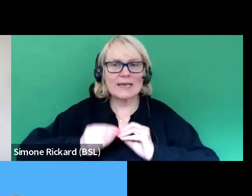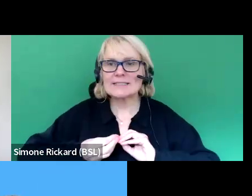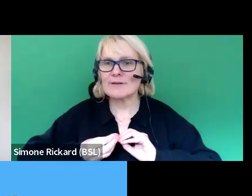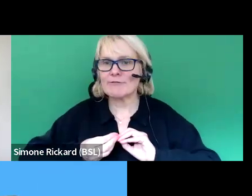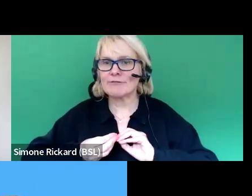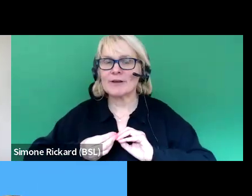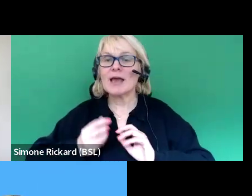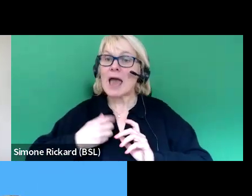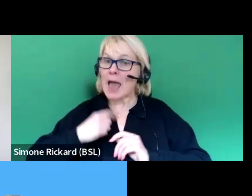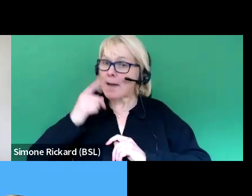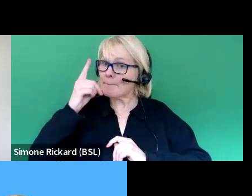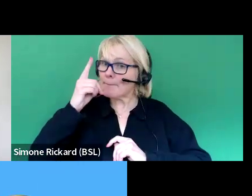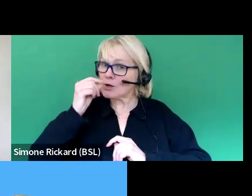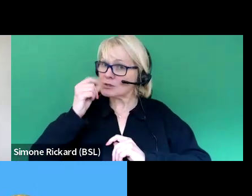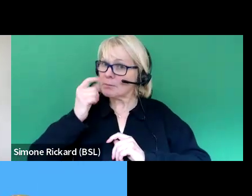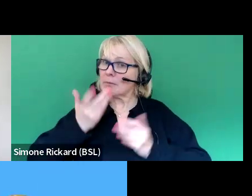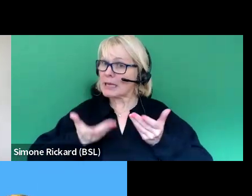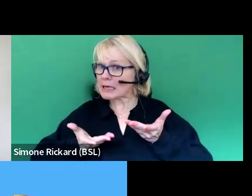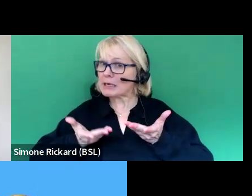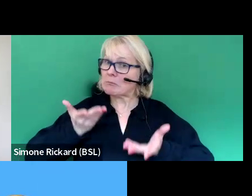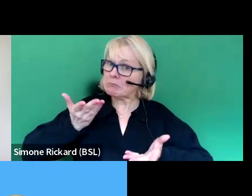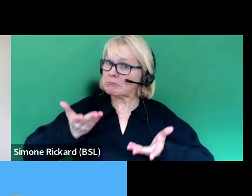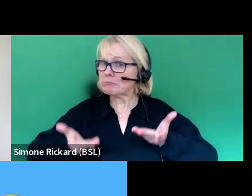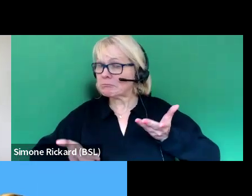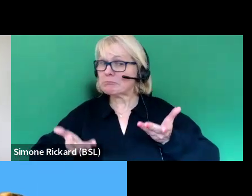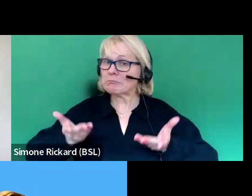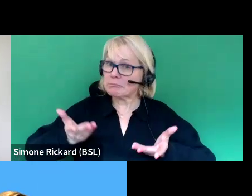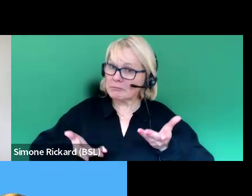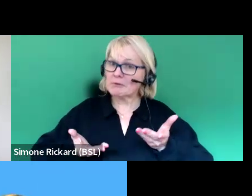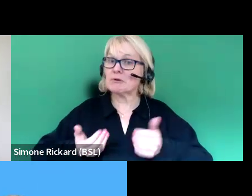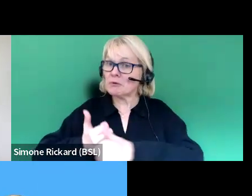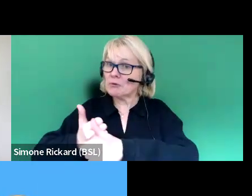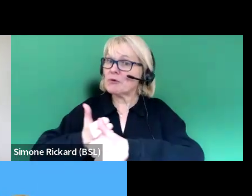and potentially compromise when you're talking about what could help you.